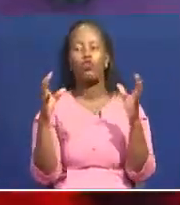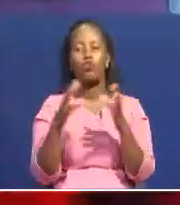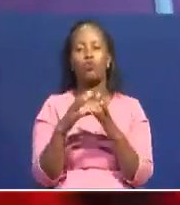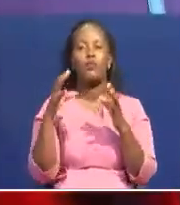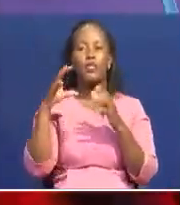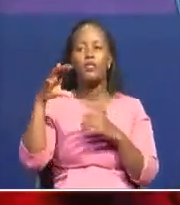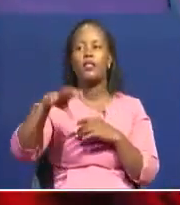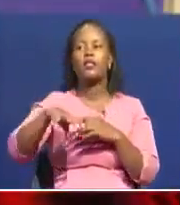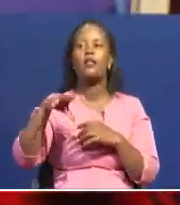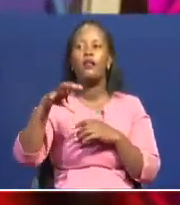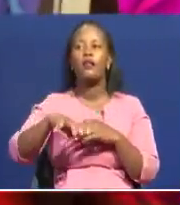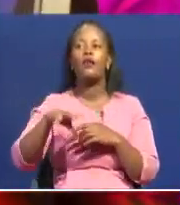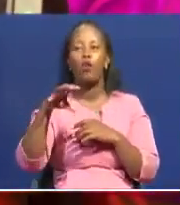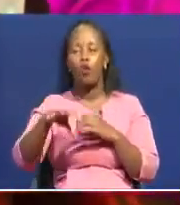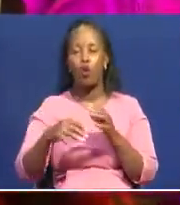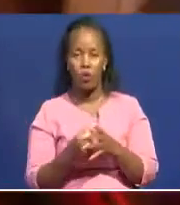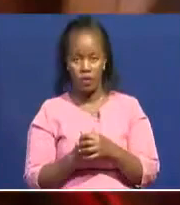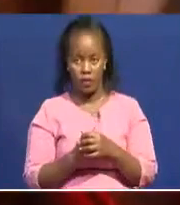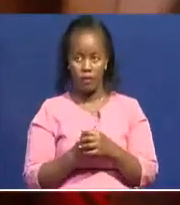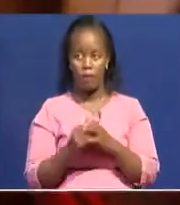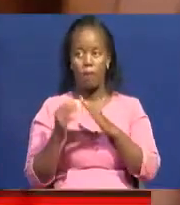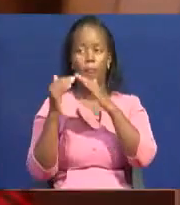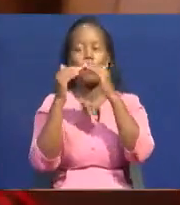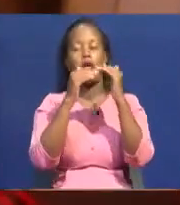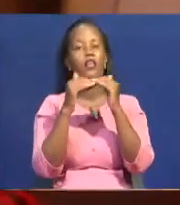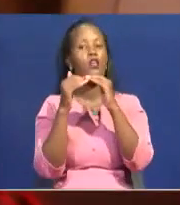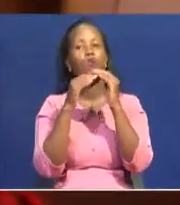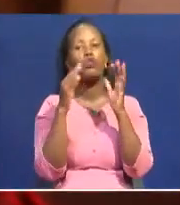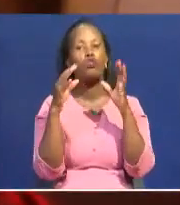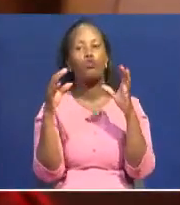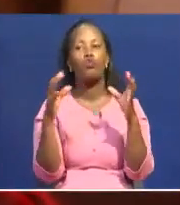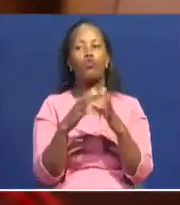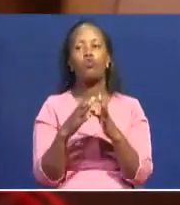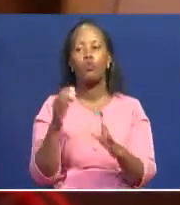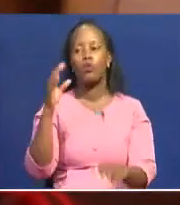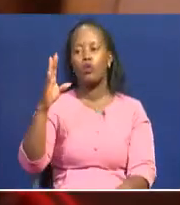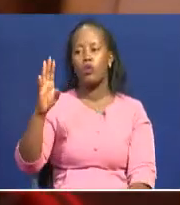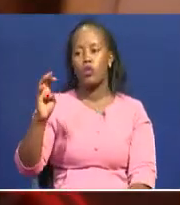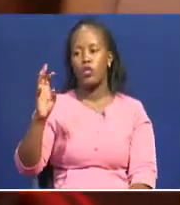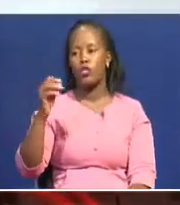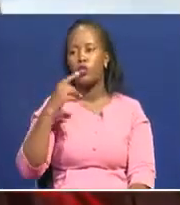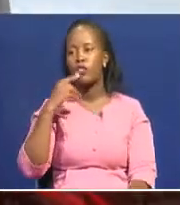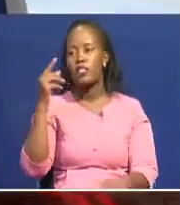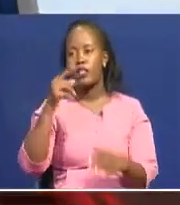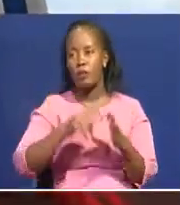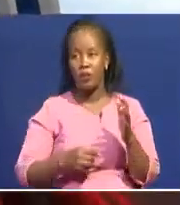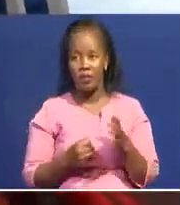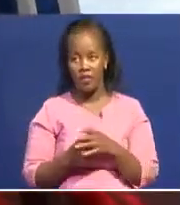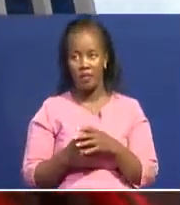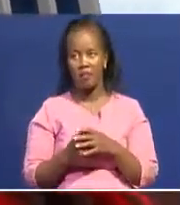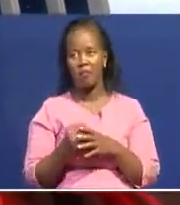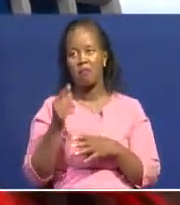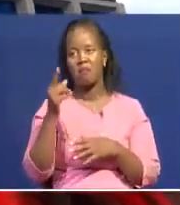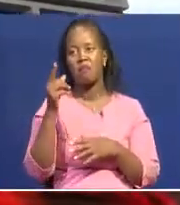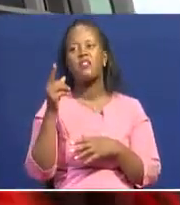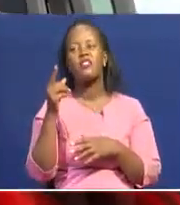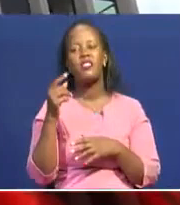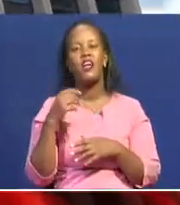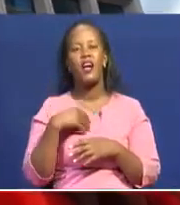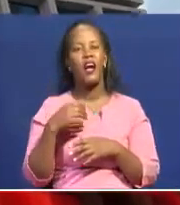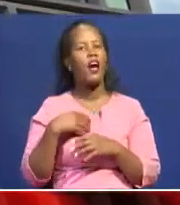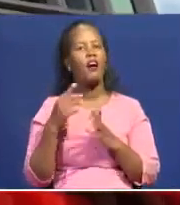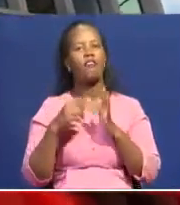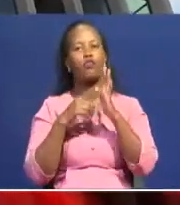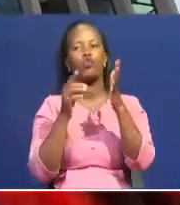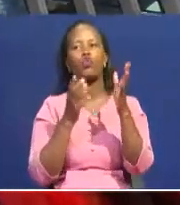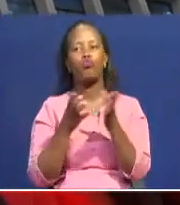Congo. Equity Group CEO James Mwangi says the roadshow is an invaluable platform to showcase